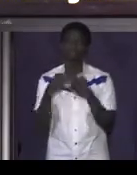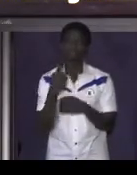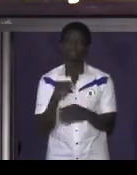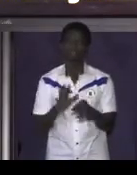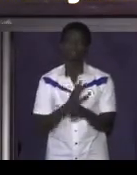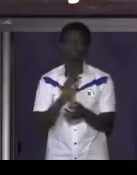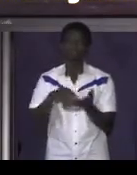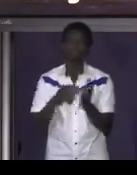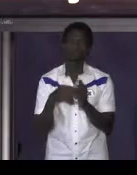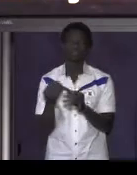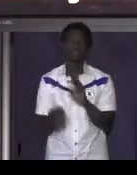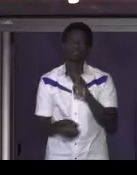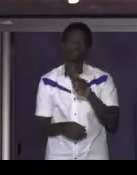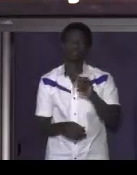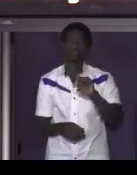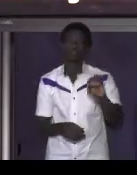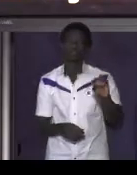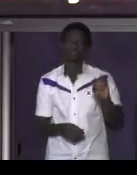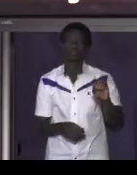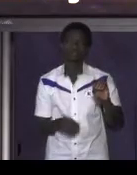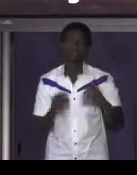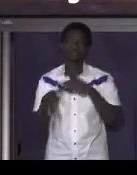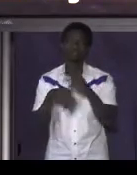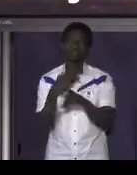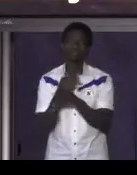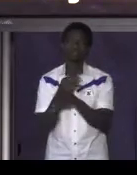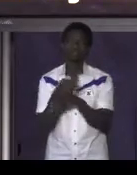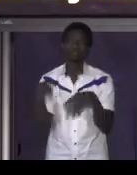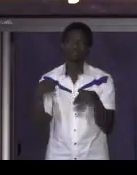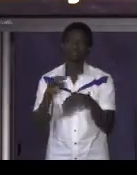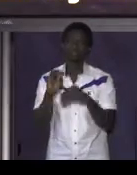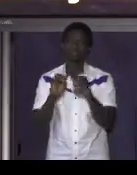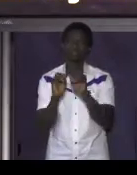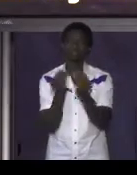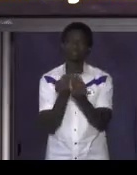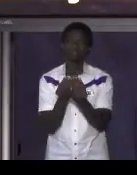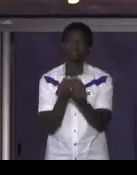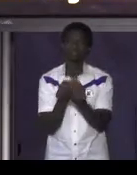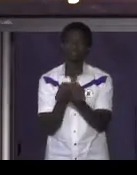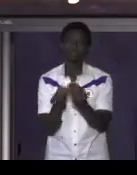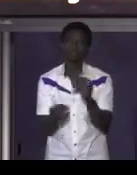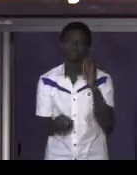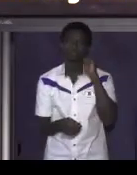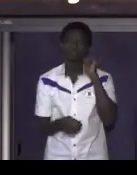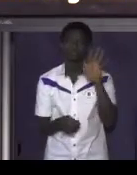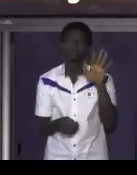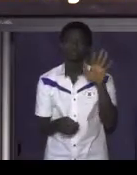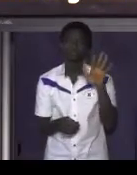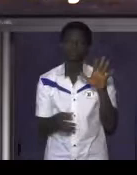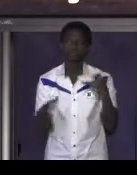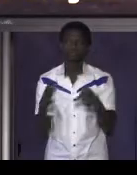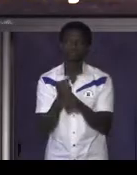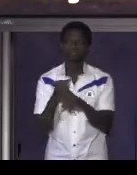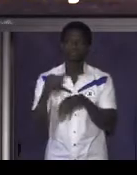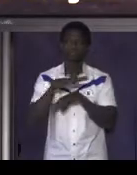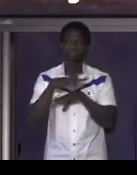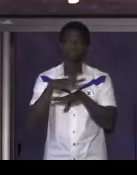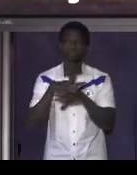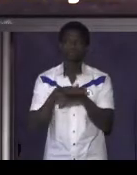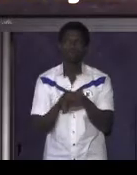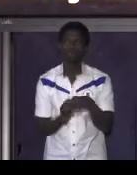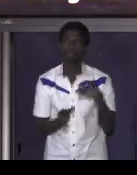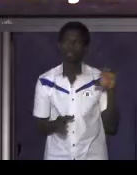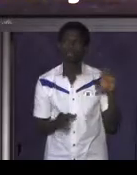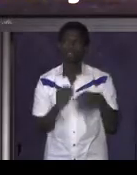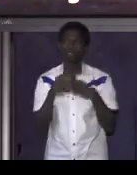of WTO? A, World Trade Organization. B, Women Took Over.